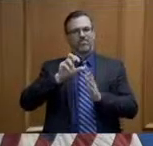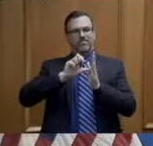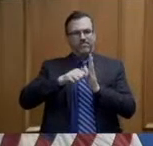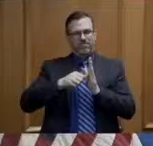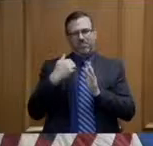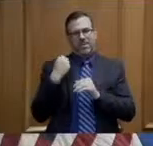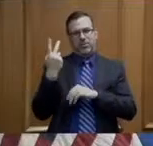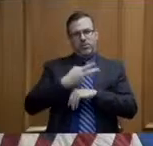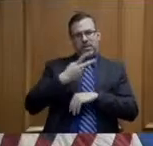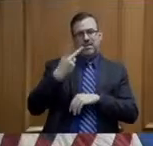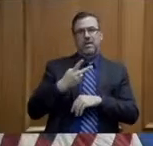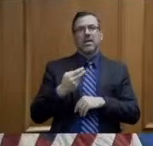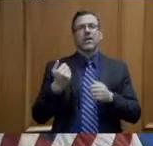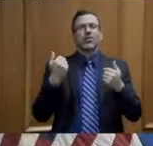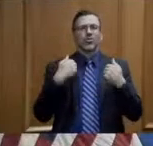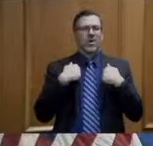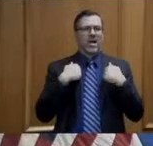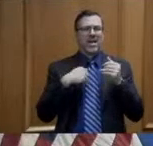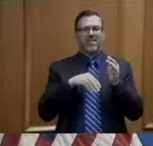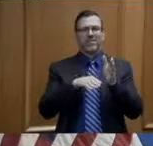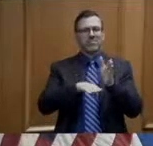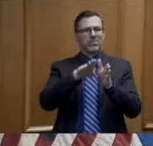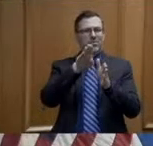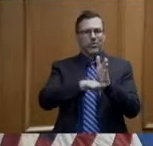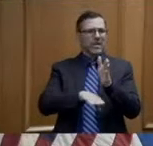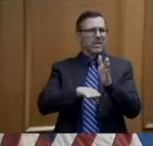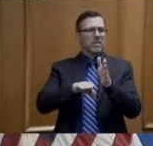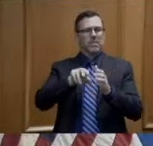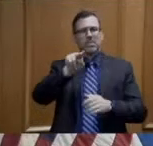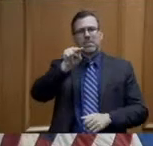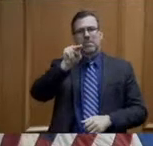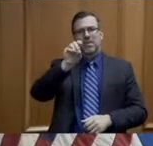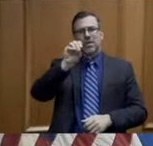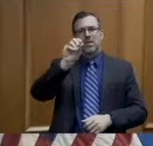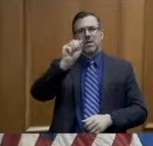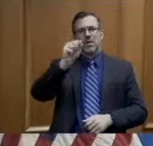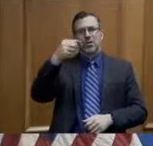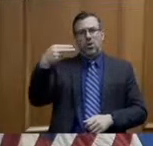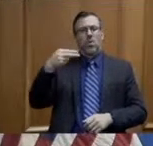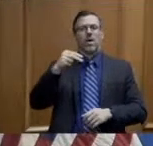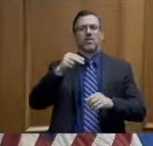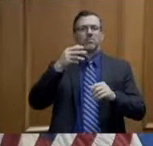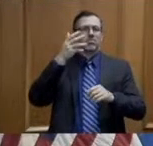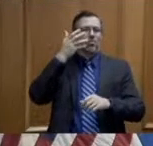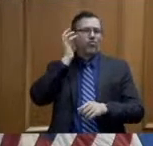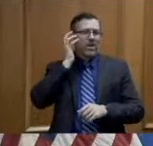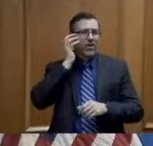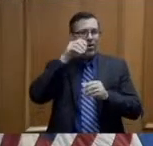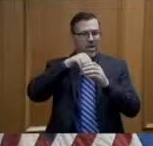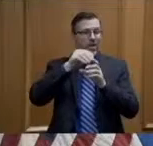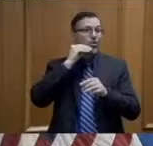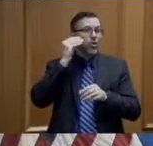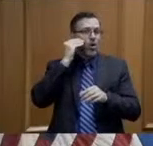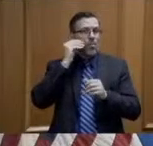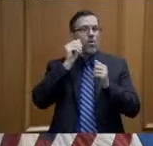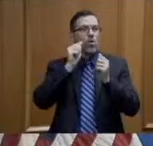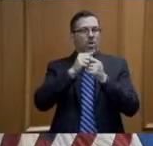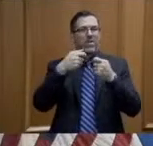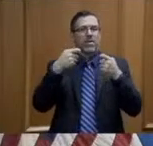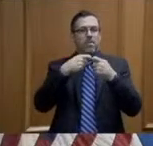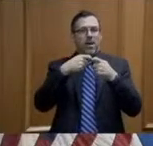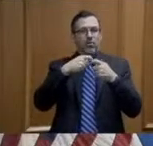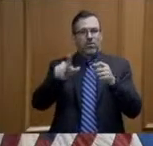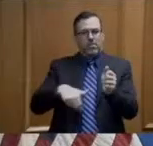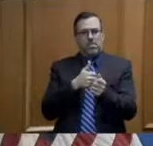just having an inexpensive NOAA weather radio in your home with a battery backup is the best way to make sure that you